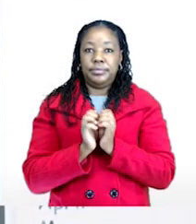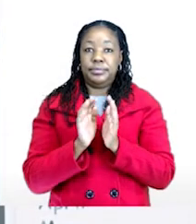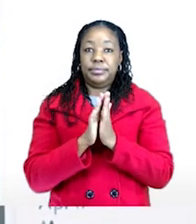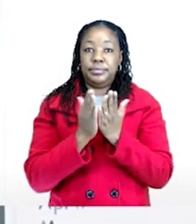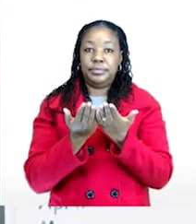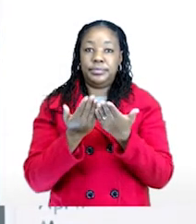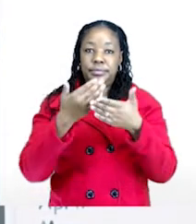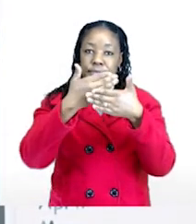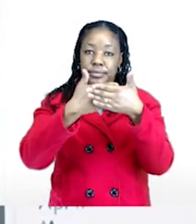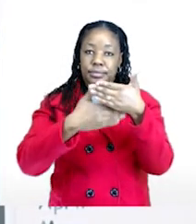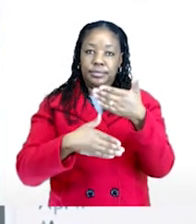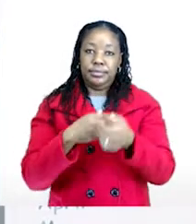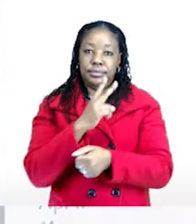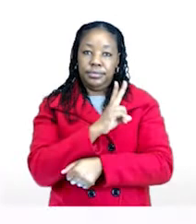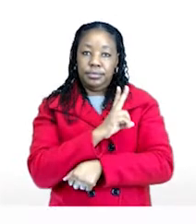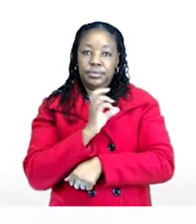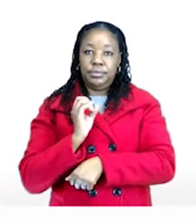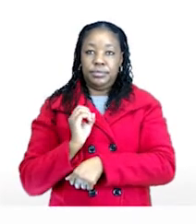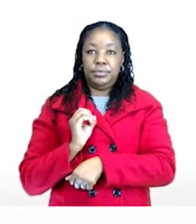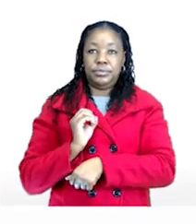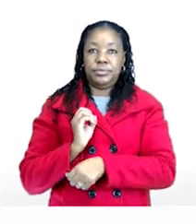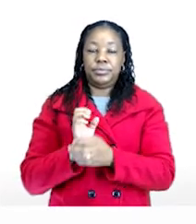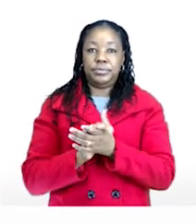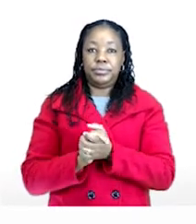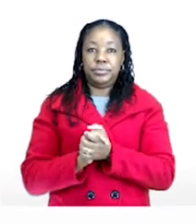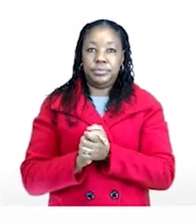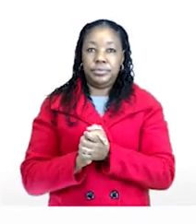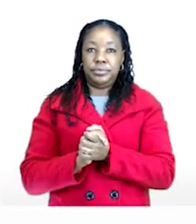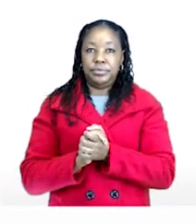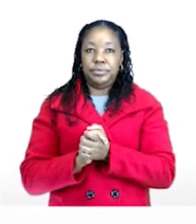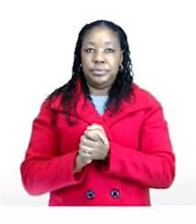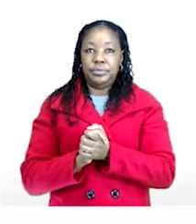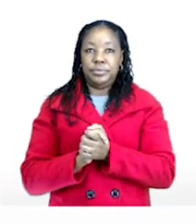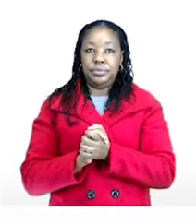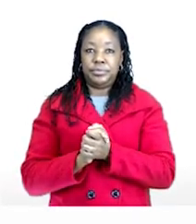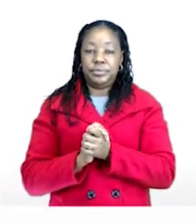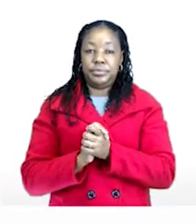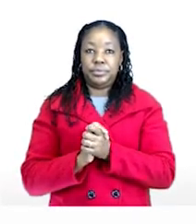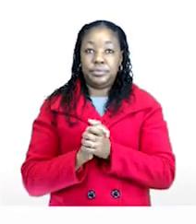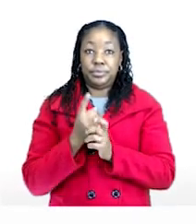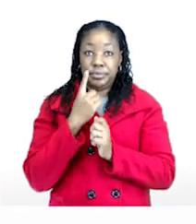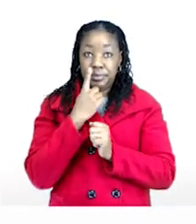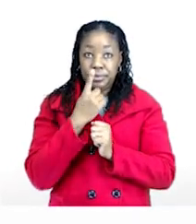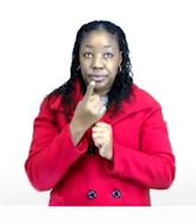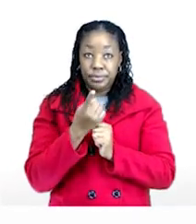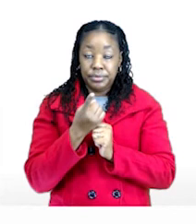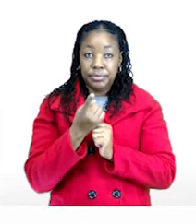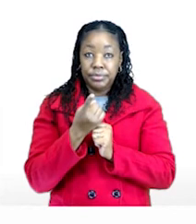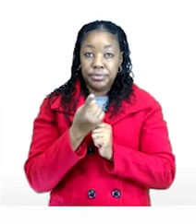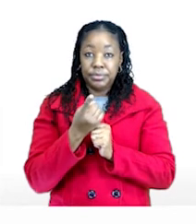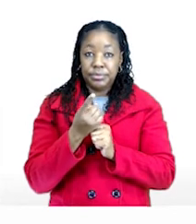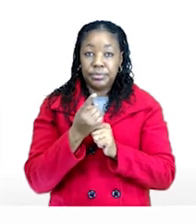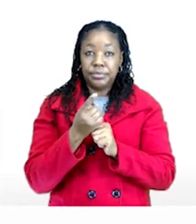Let's turn to page 20 of our booklet. Now the instruction on page 20